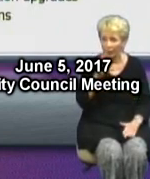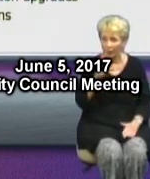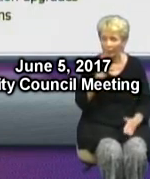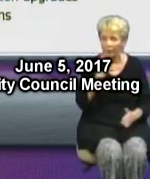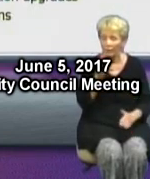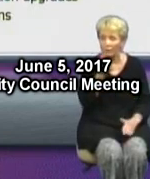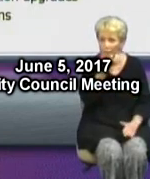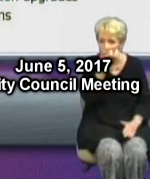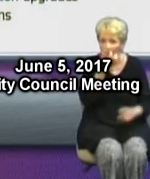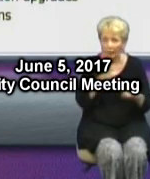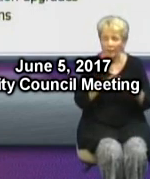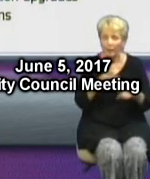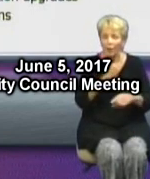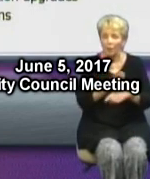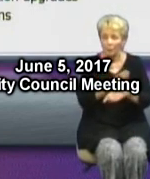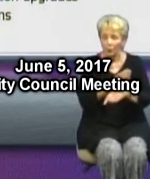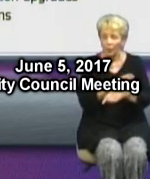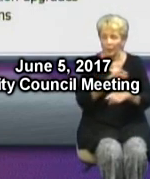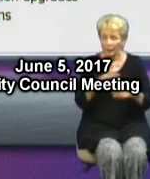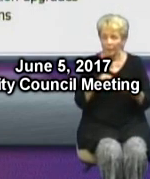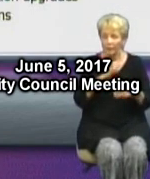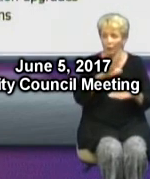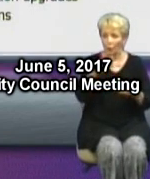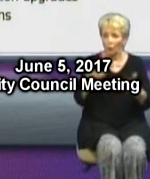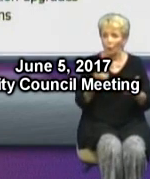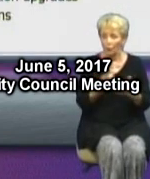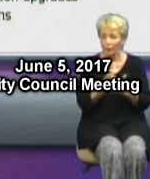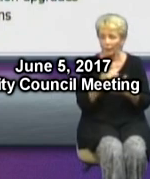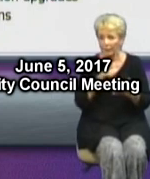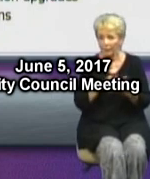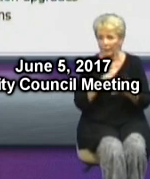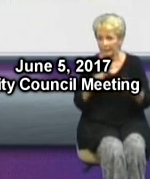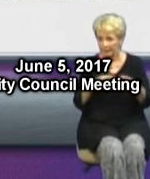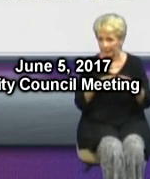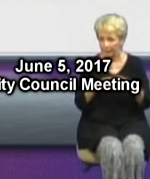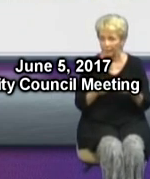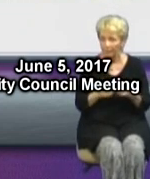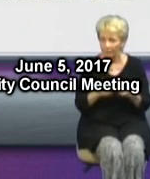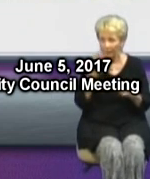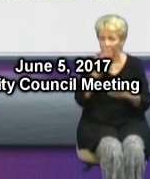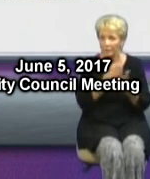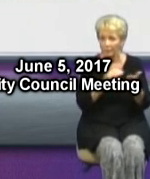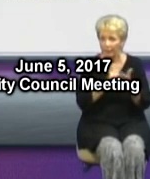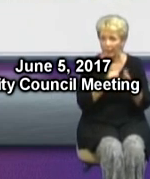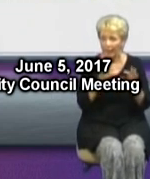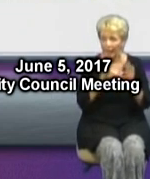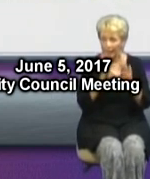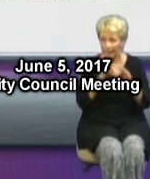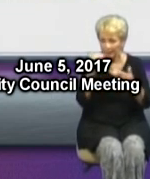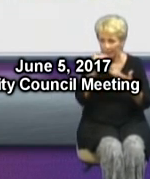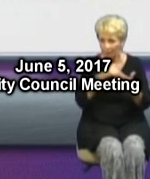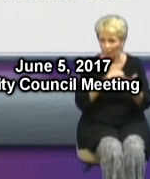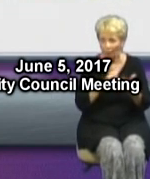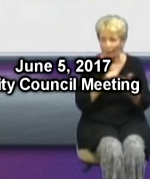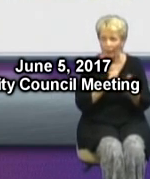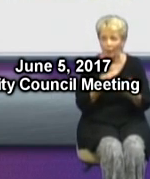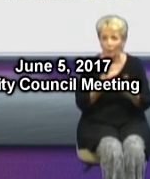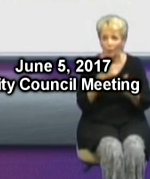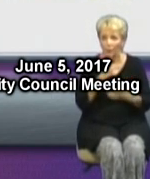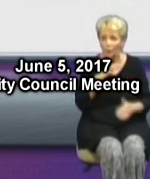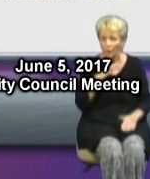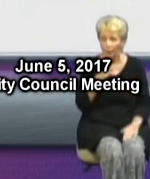and continuing the final year of our pole inspections in the city are some of the highlights from that. The wastewater